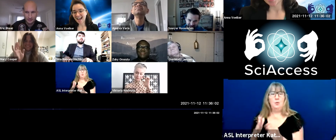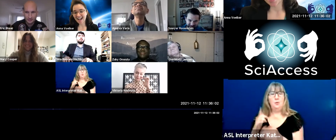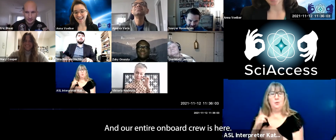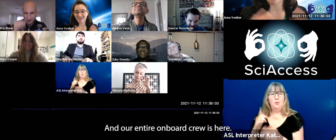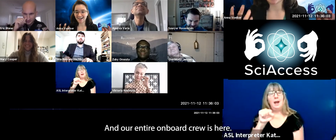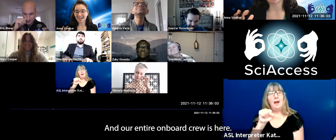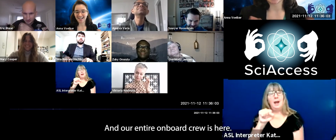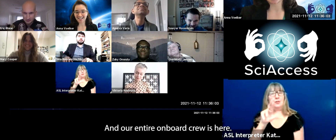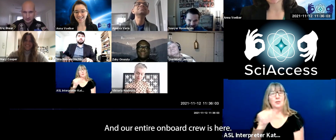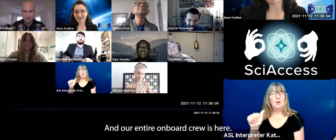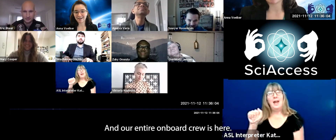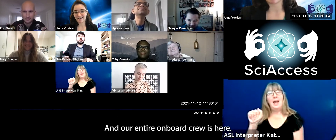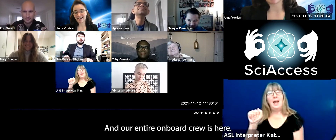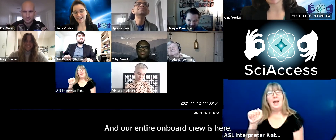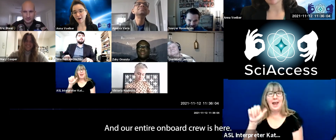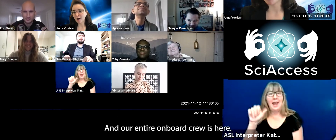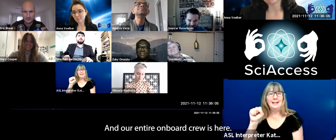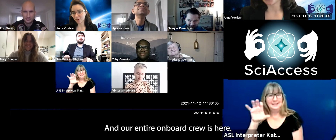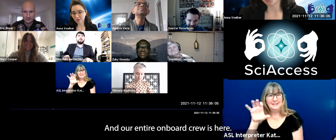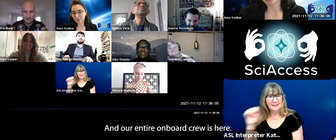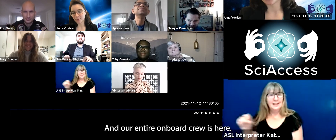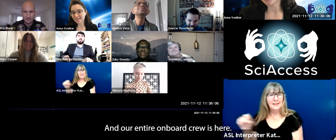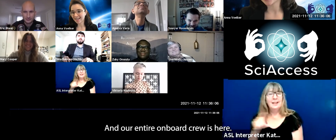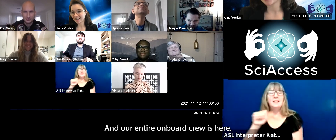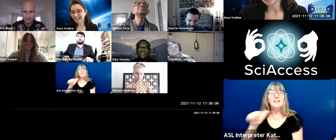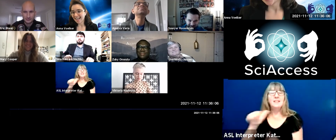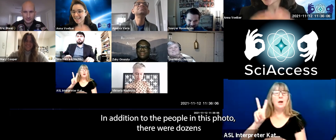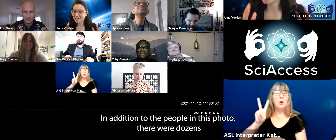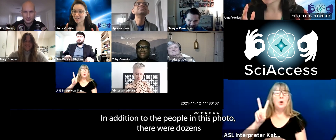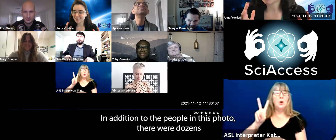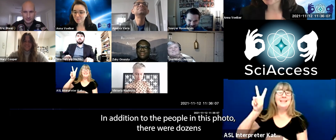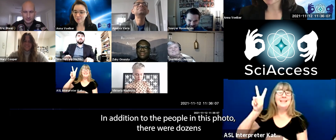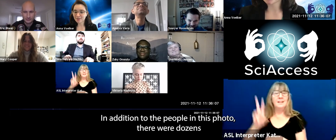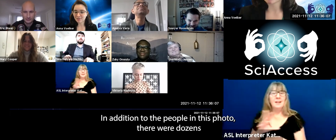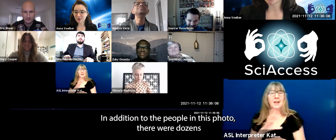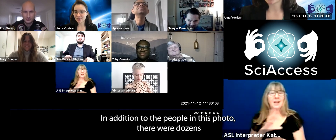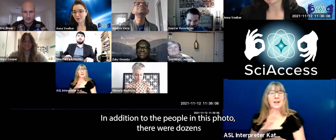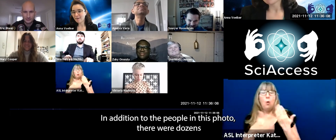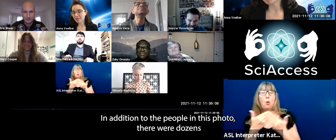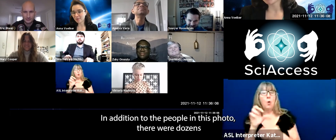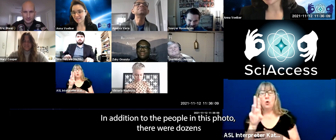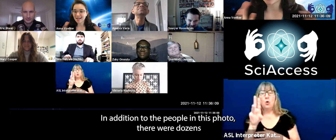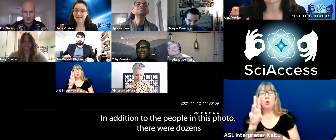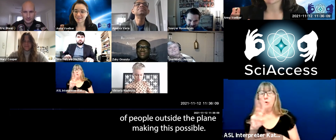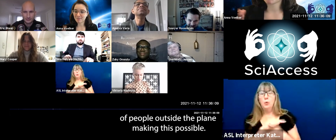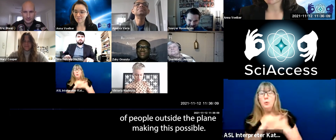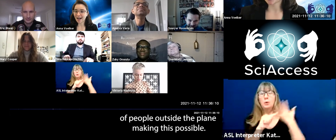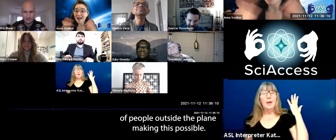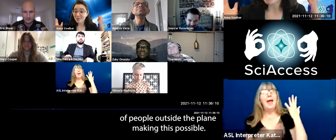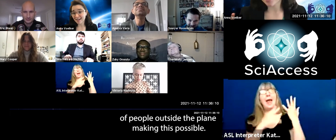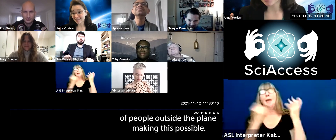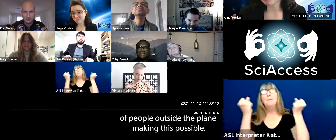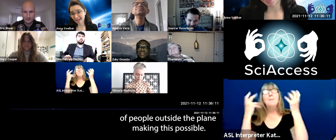sign, and our entire onboard crew is here. In addition to the people in this photo, there were dozens of